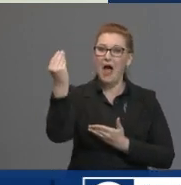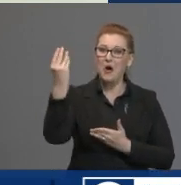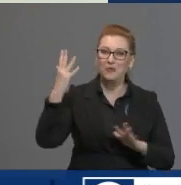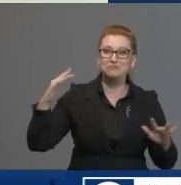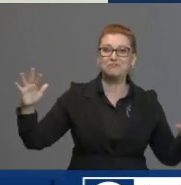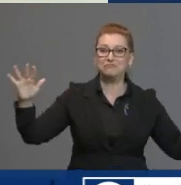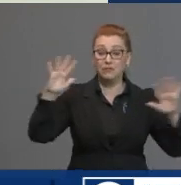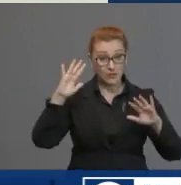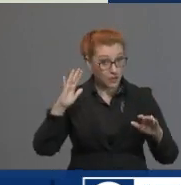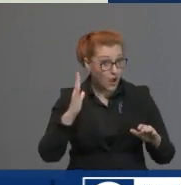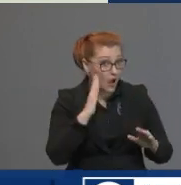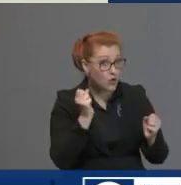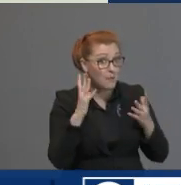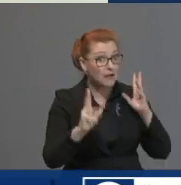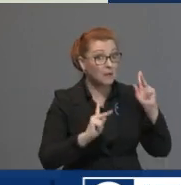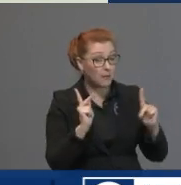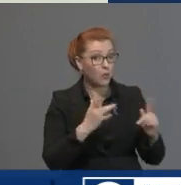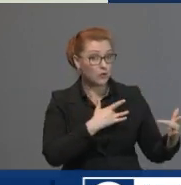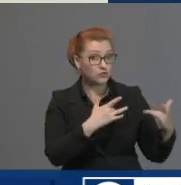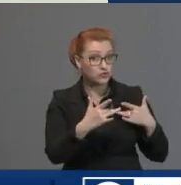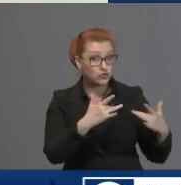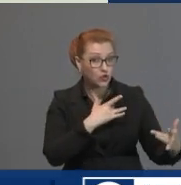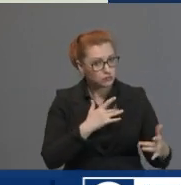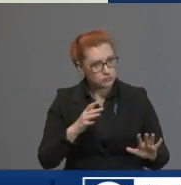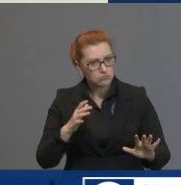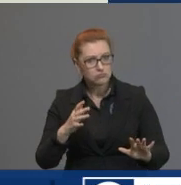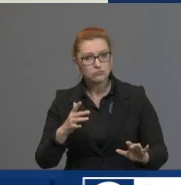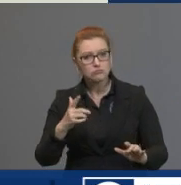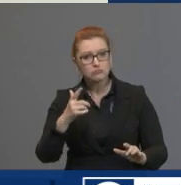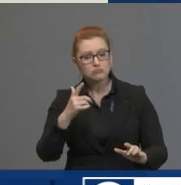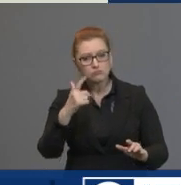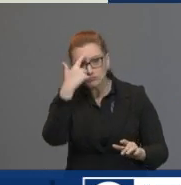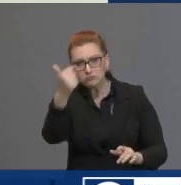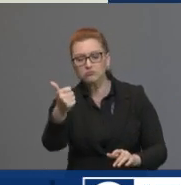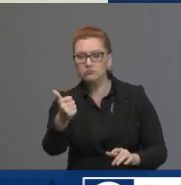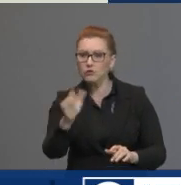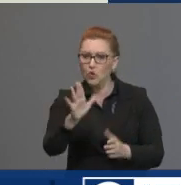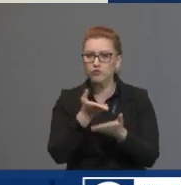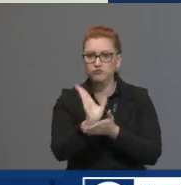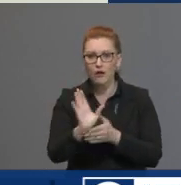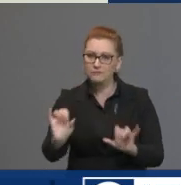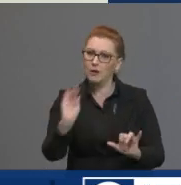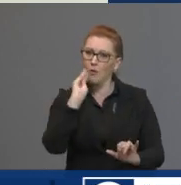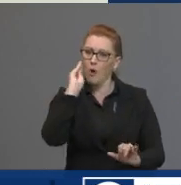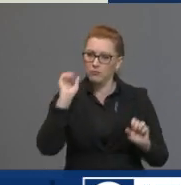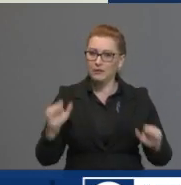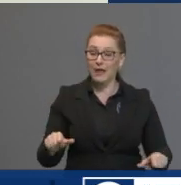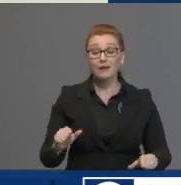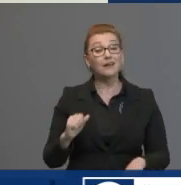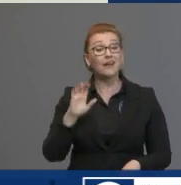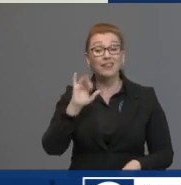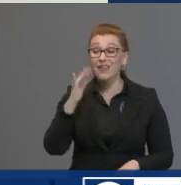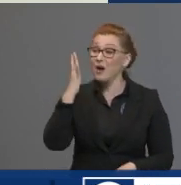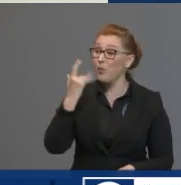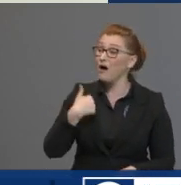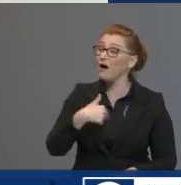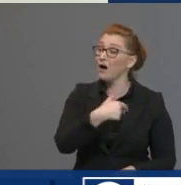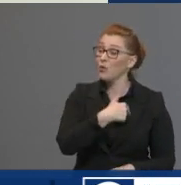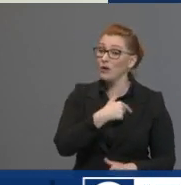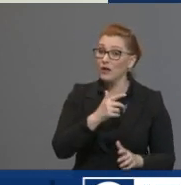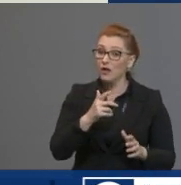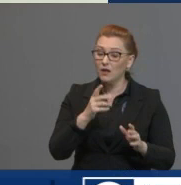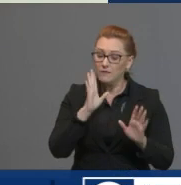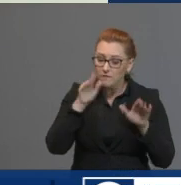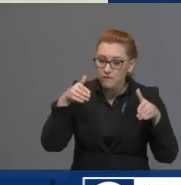many Arizonans are concerned. That's why we've stayed so focused on the data that we're providing, with the